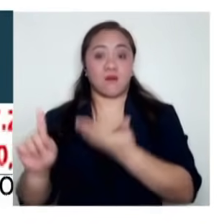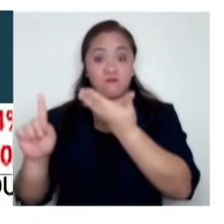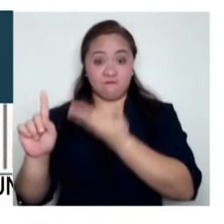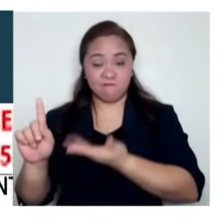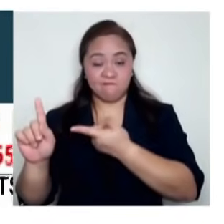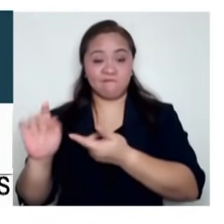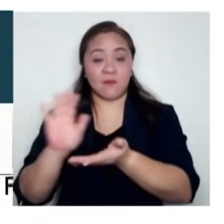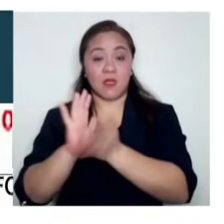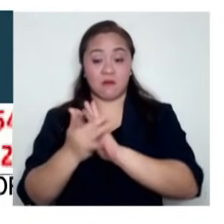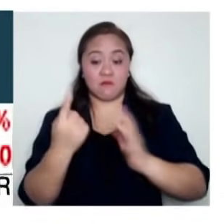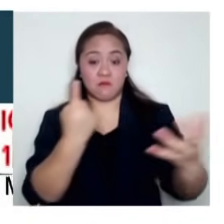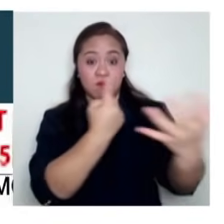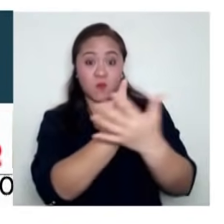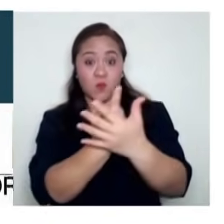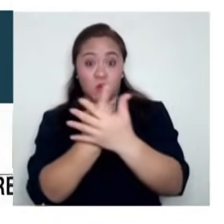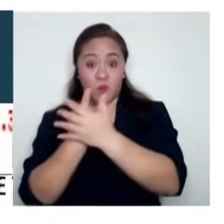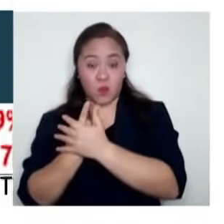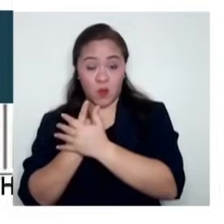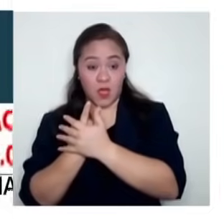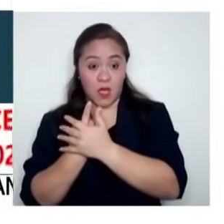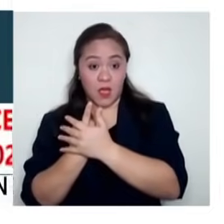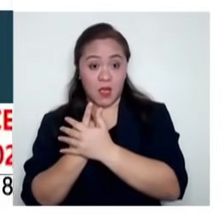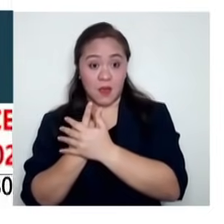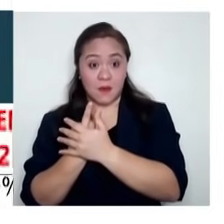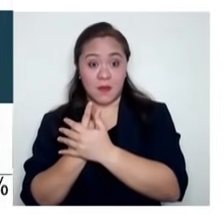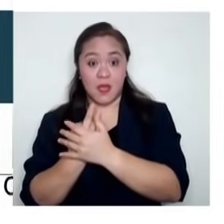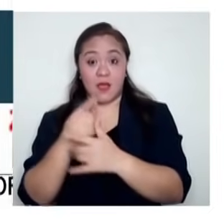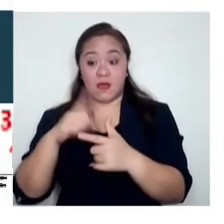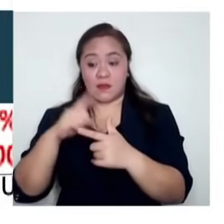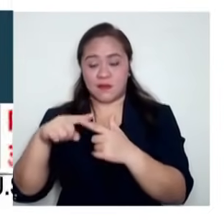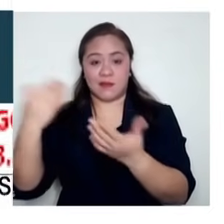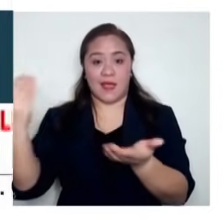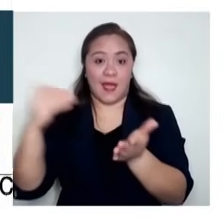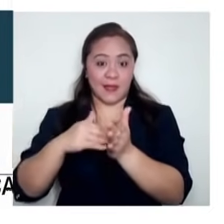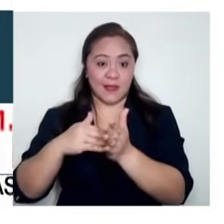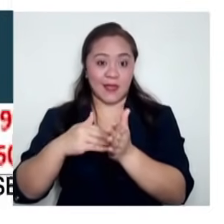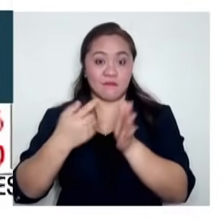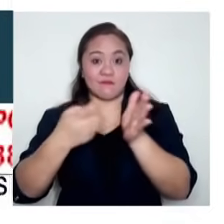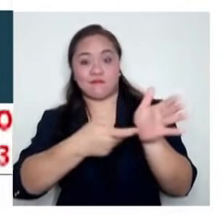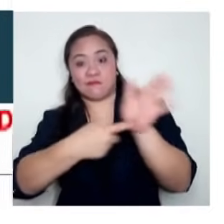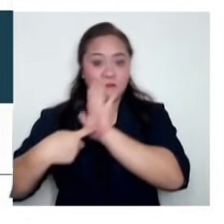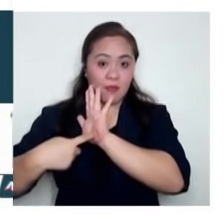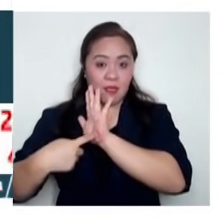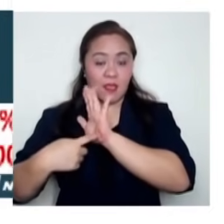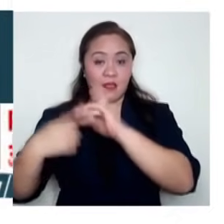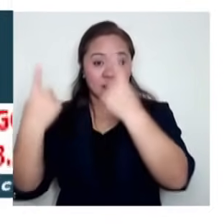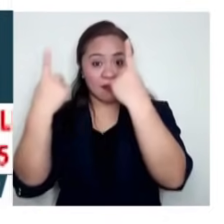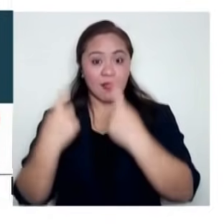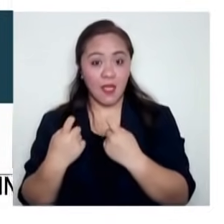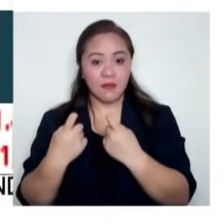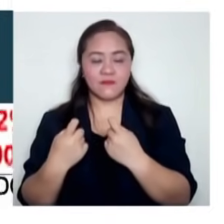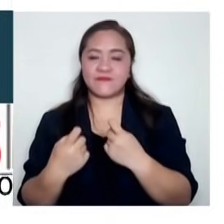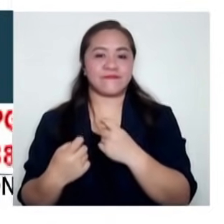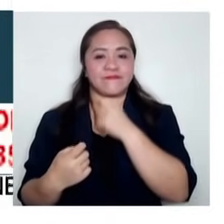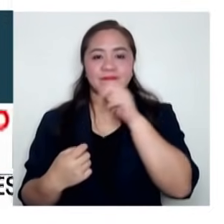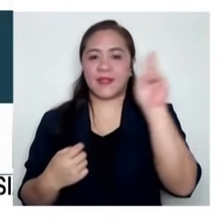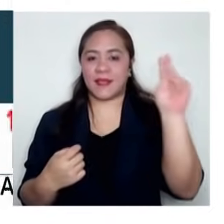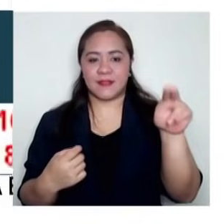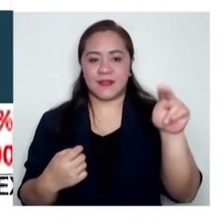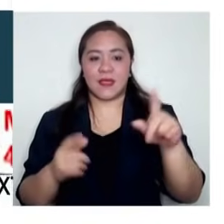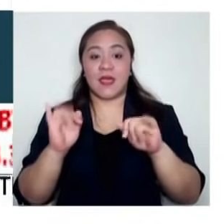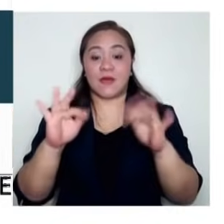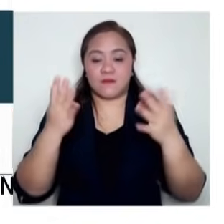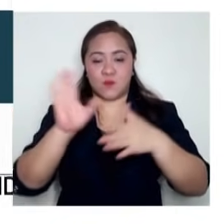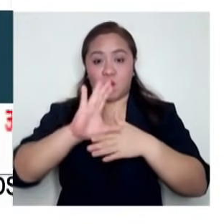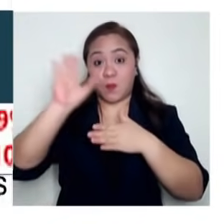or quarantine, it is not required anymore to have a repeat test. Therefore, if they finish their 10-day